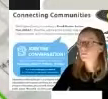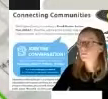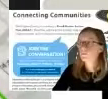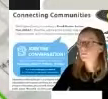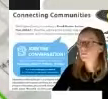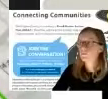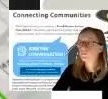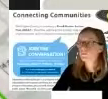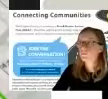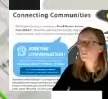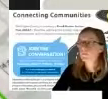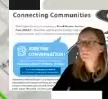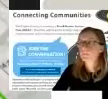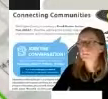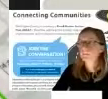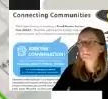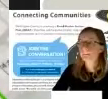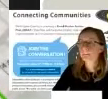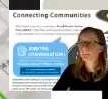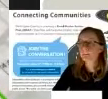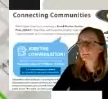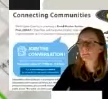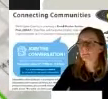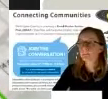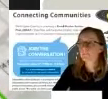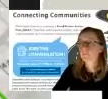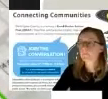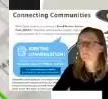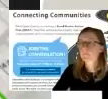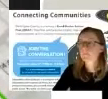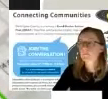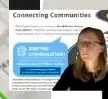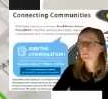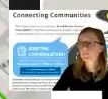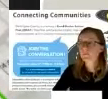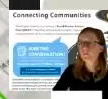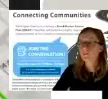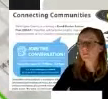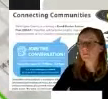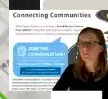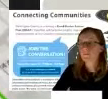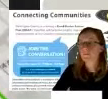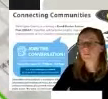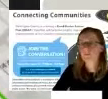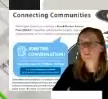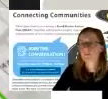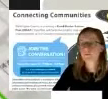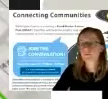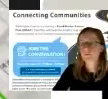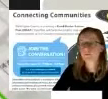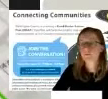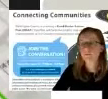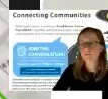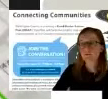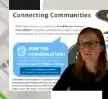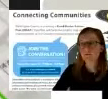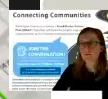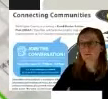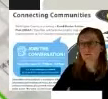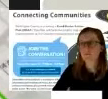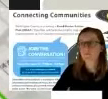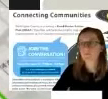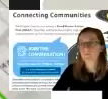to look at add infrastructure, the potential improvements to parallel roads, the complication being that they're not under county